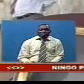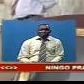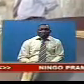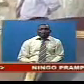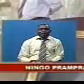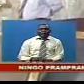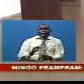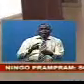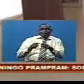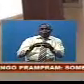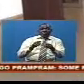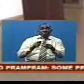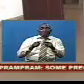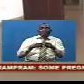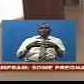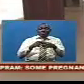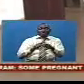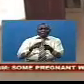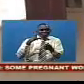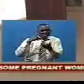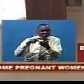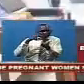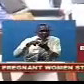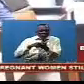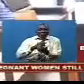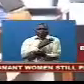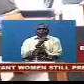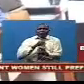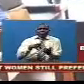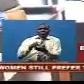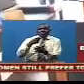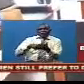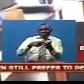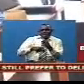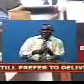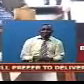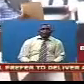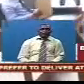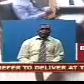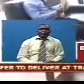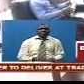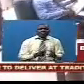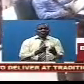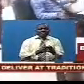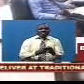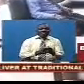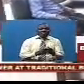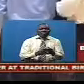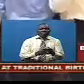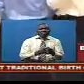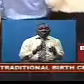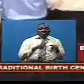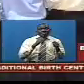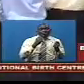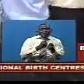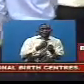After various methods had been used to remind defaulting taxpayers of their indebtedness for some years now, a team